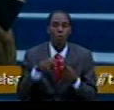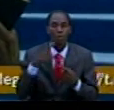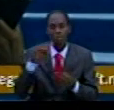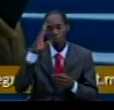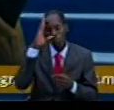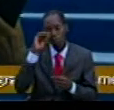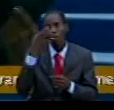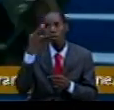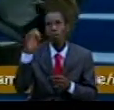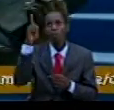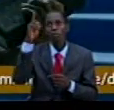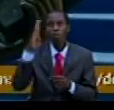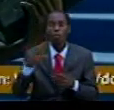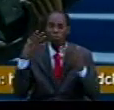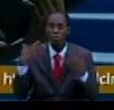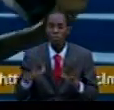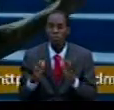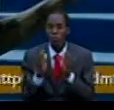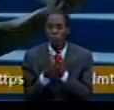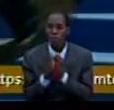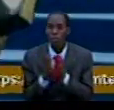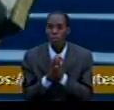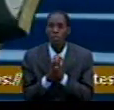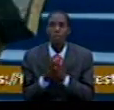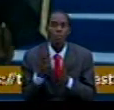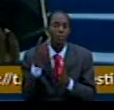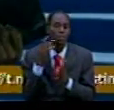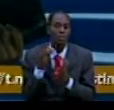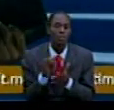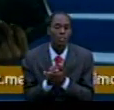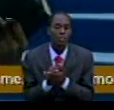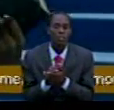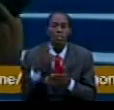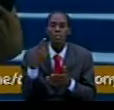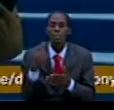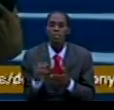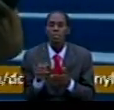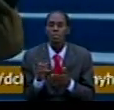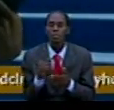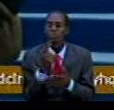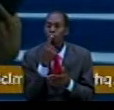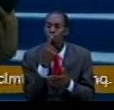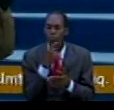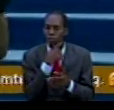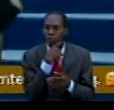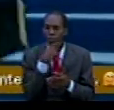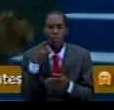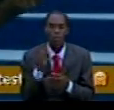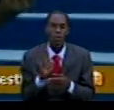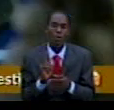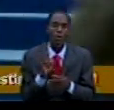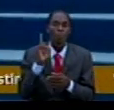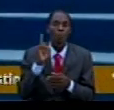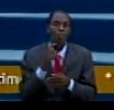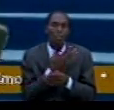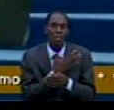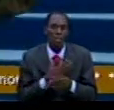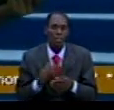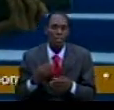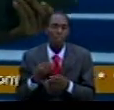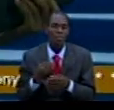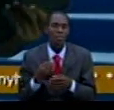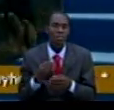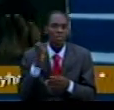prayer, the lips just dried off. So that day, I said, I will not come out. I will have to see.